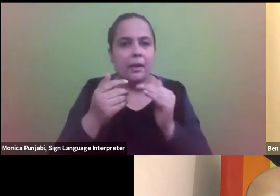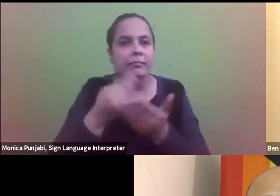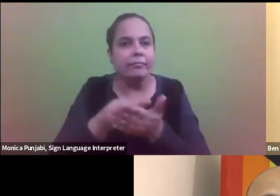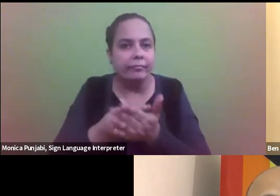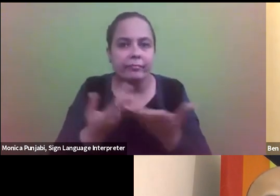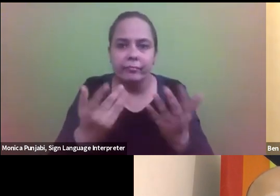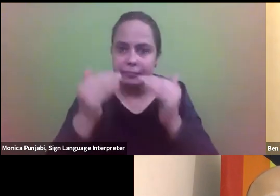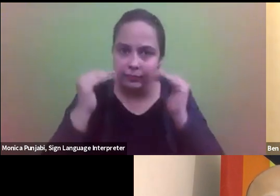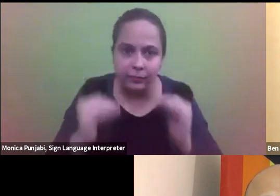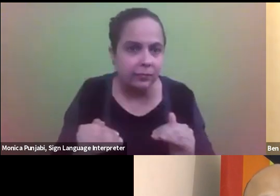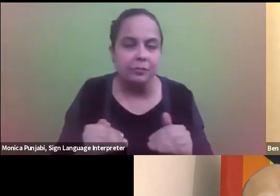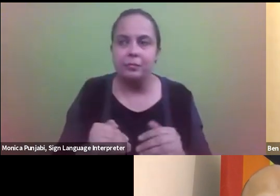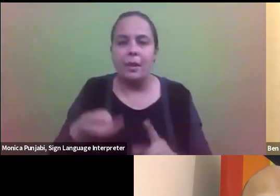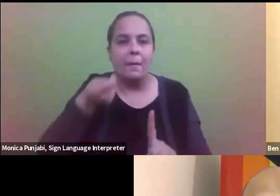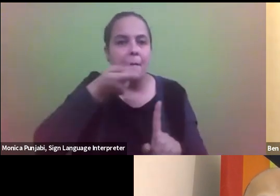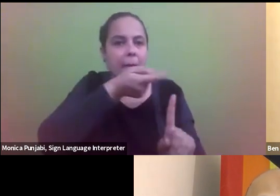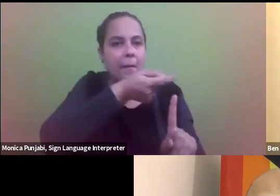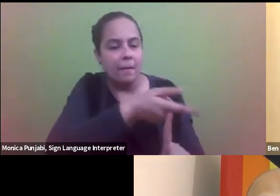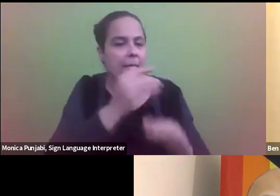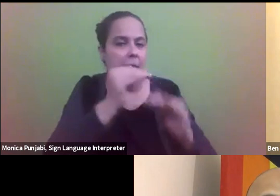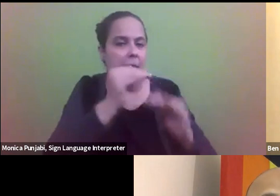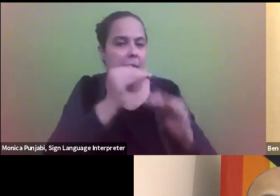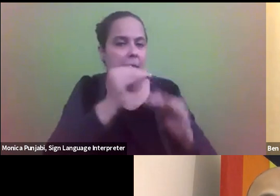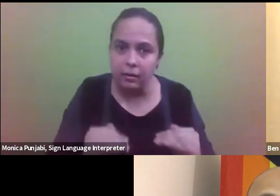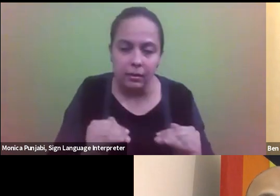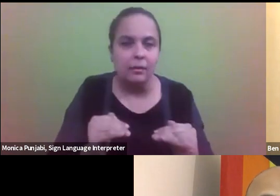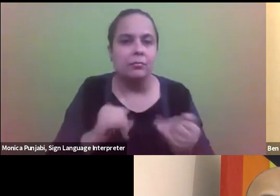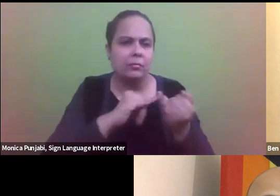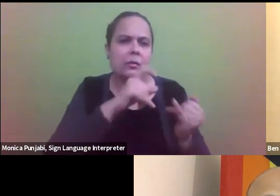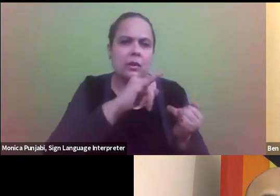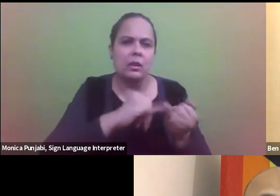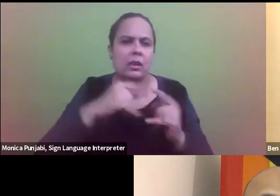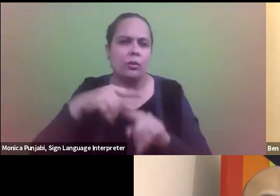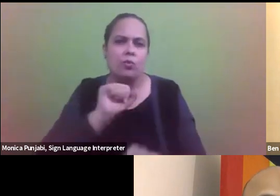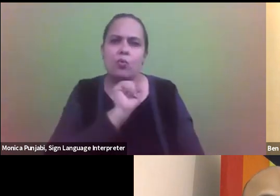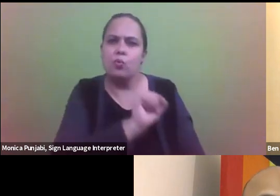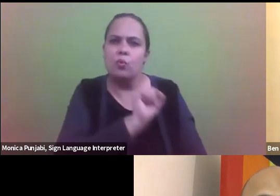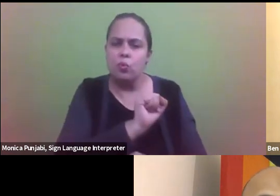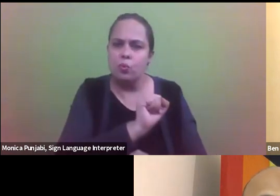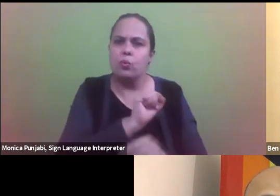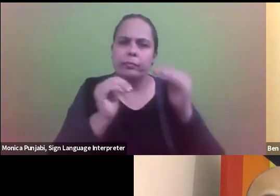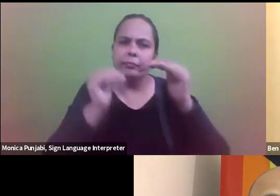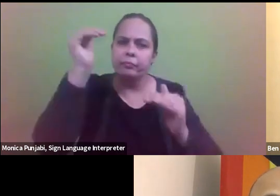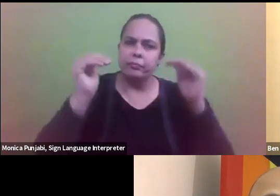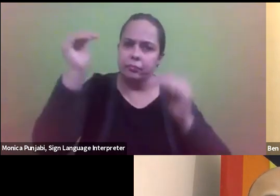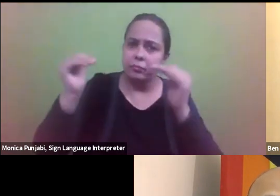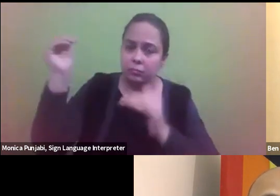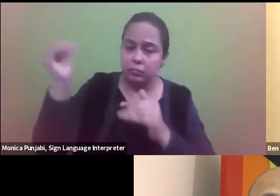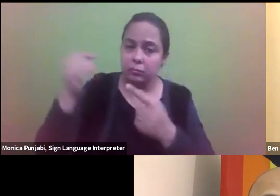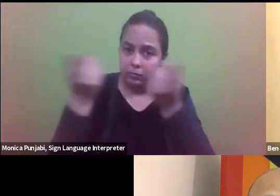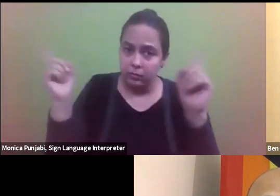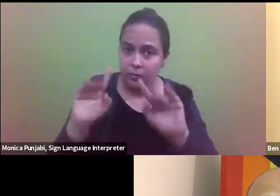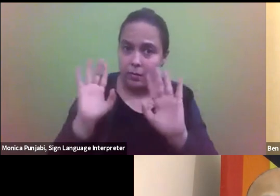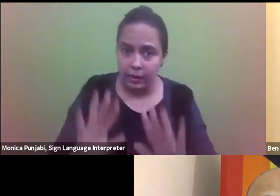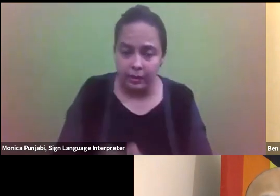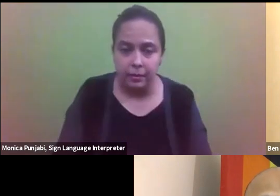is about 30% lower than the national average. So there is definitely a significant gap in research, advocacy, programming with respect to the double